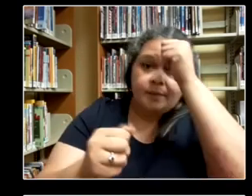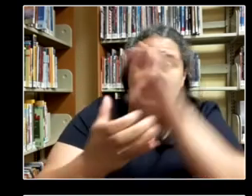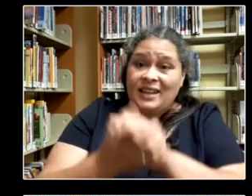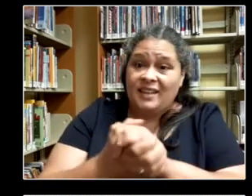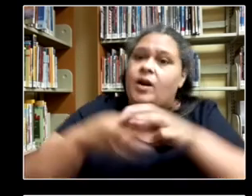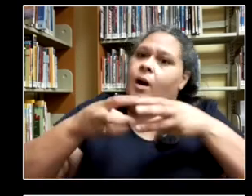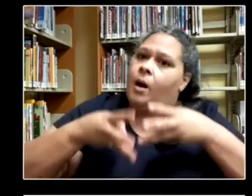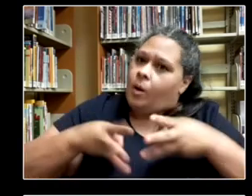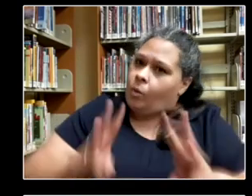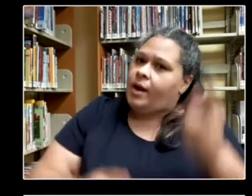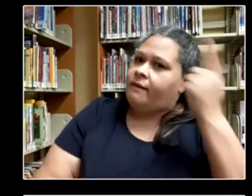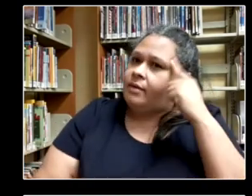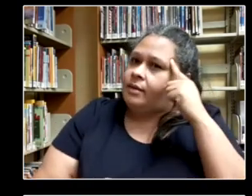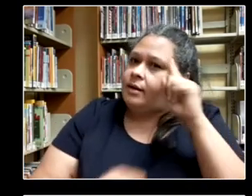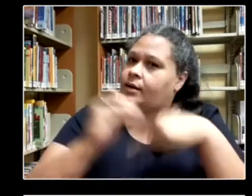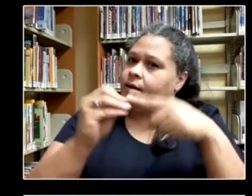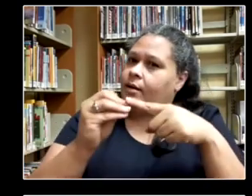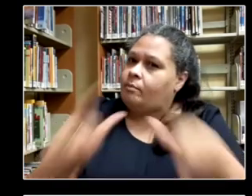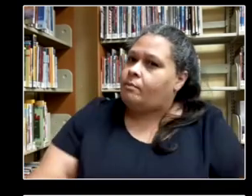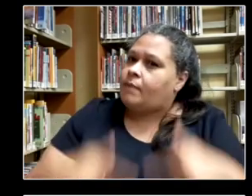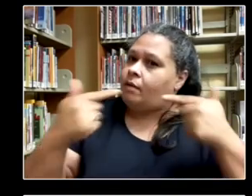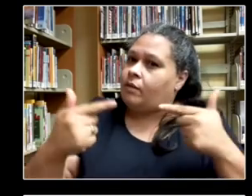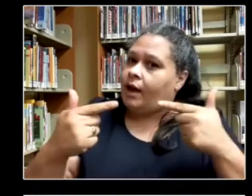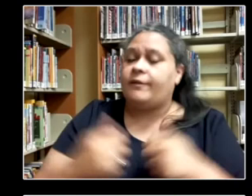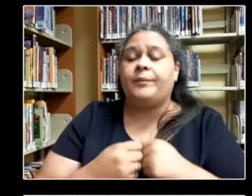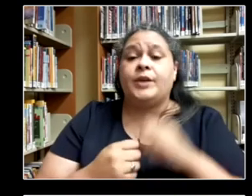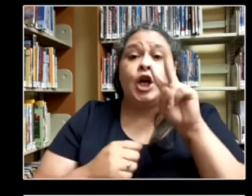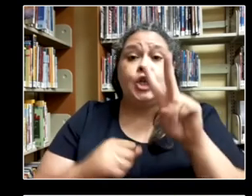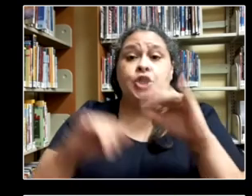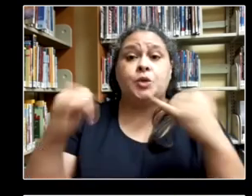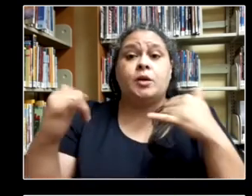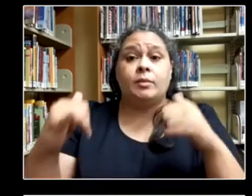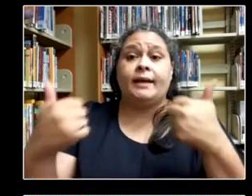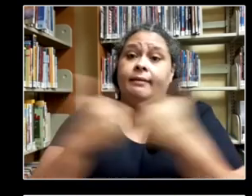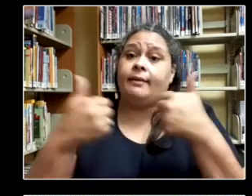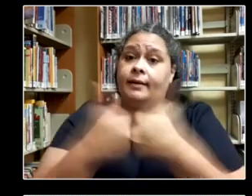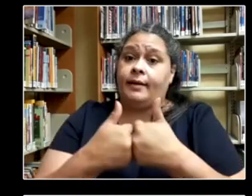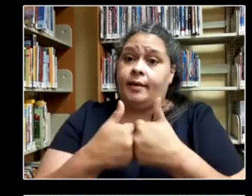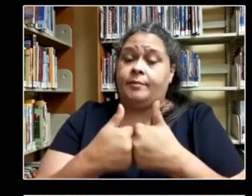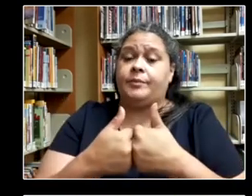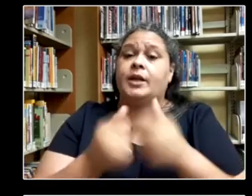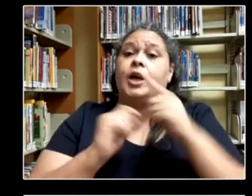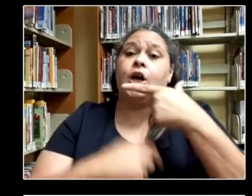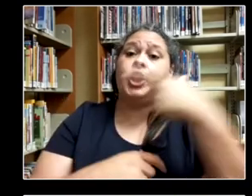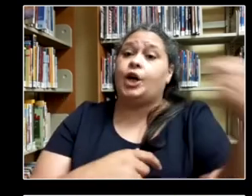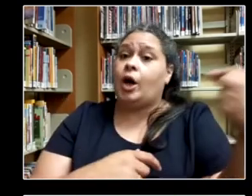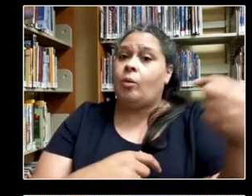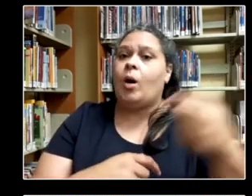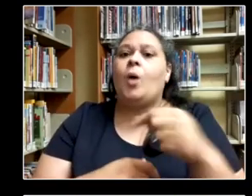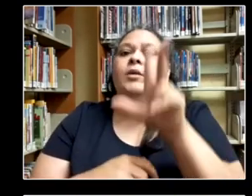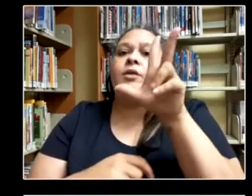The two are playing in the ancient strategy game of Weiqi, while the third observes. In